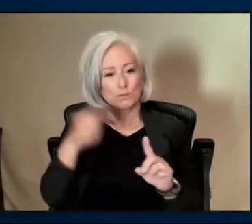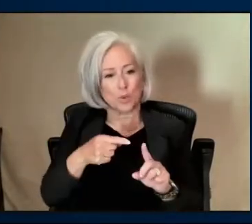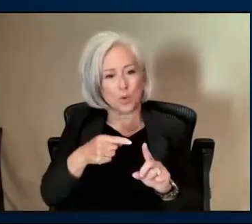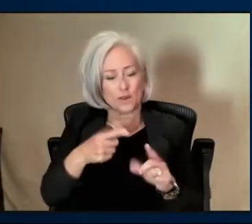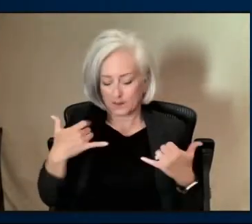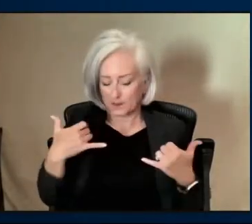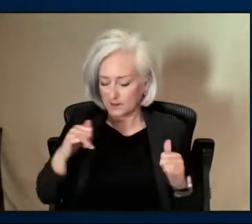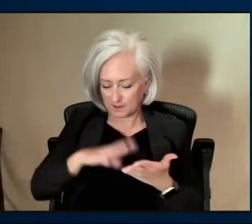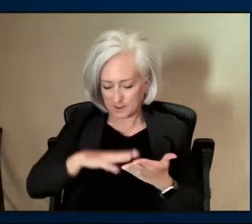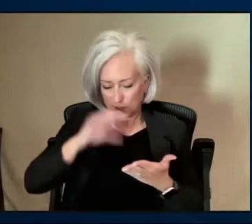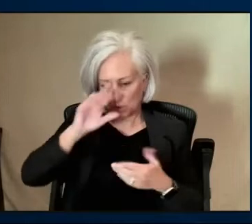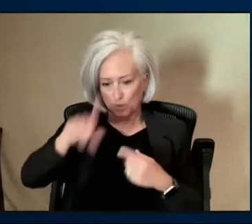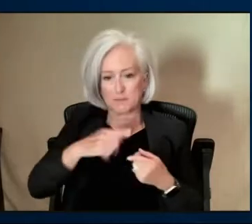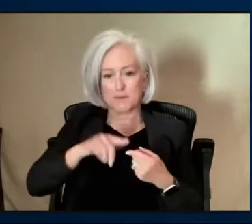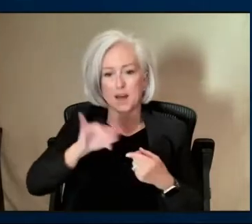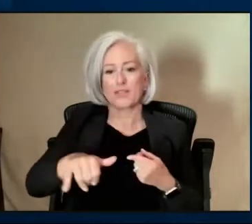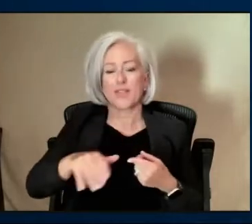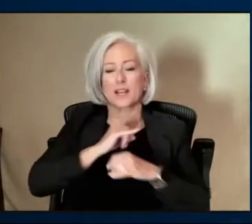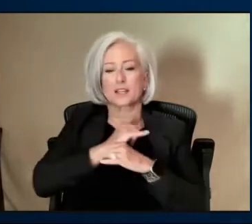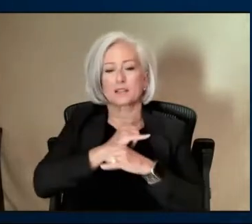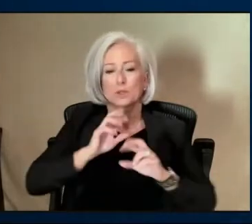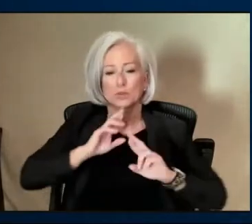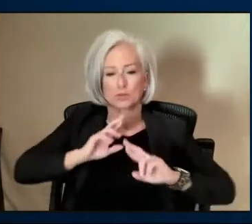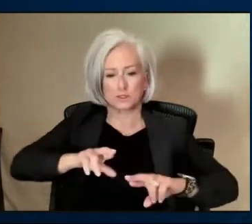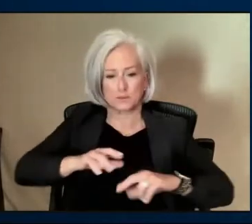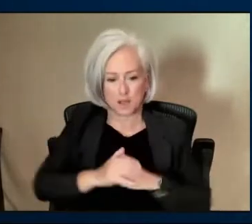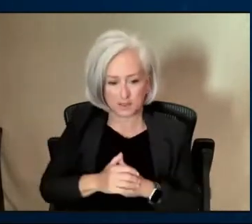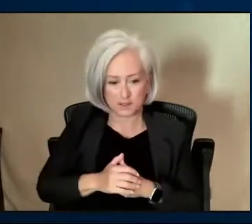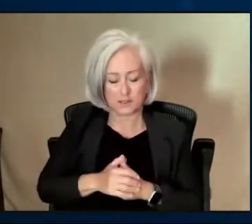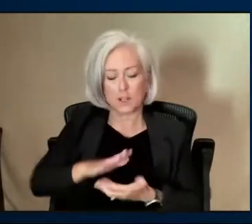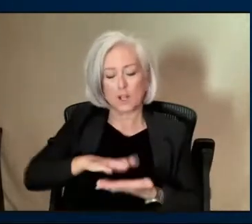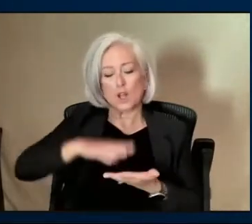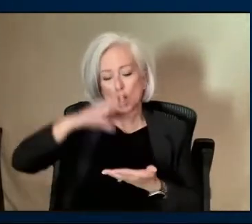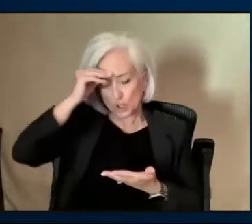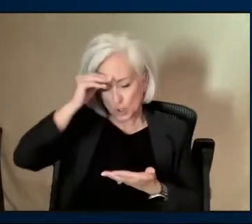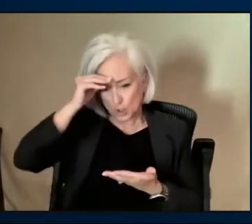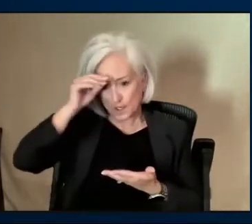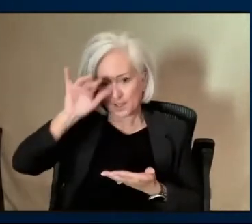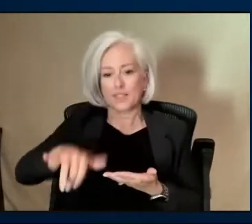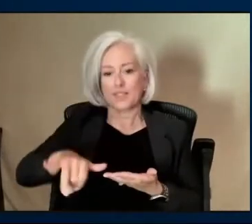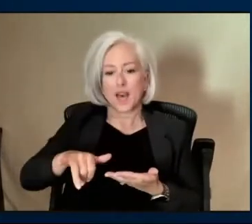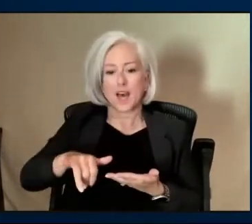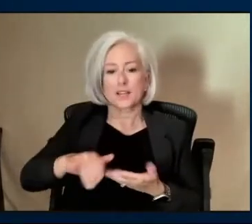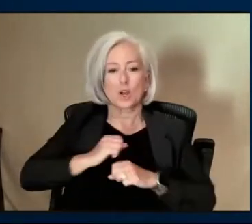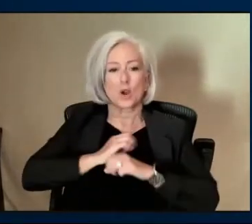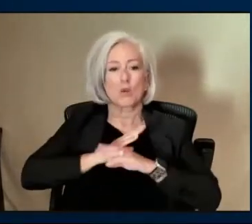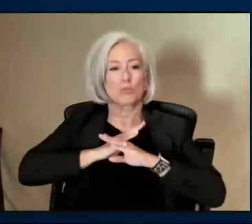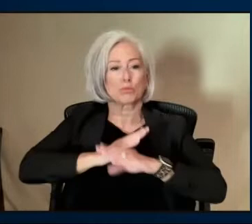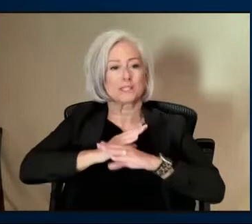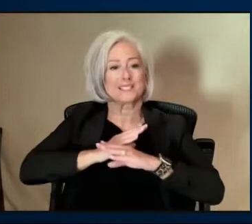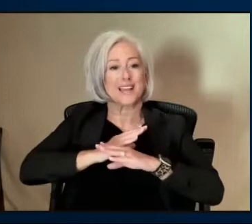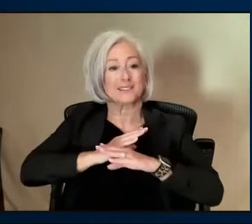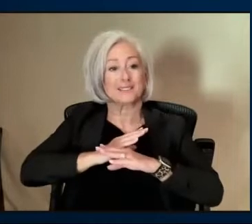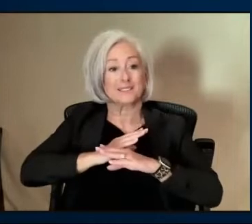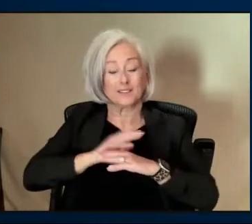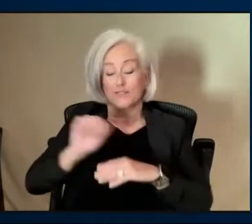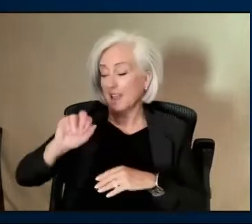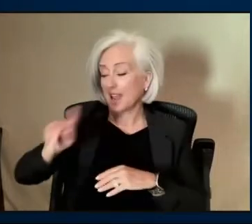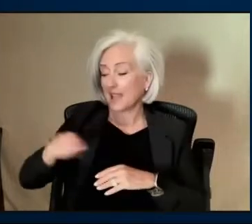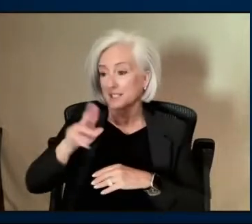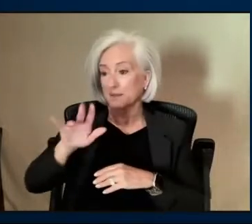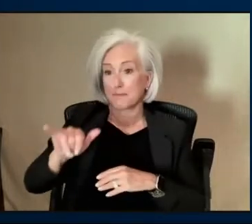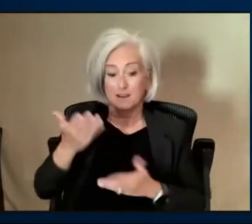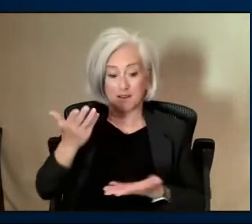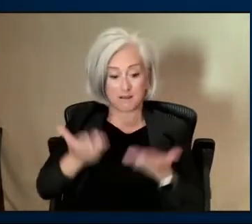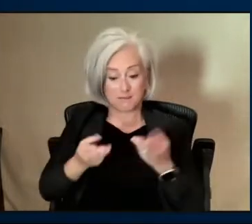Poland, and learning that, those protective antibodies may fade, but then we have these immune cells that now have been